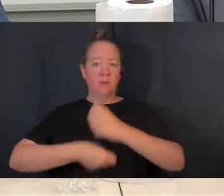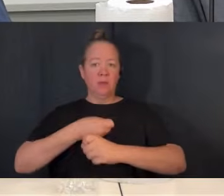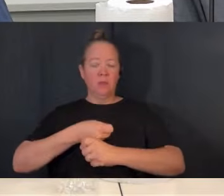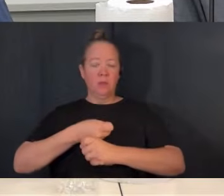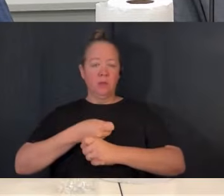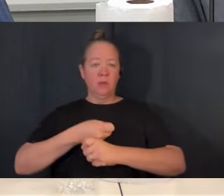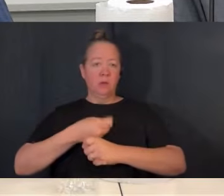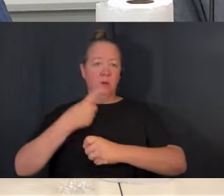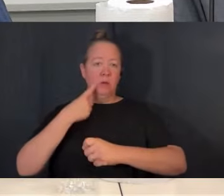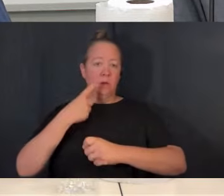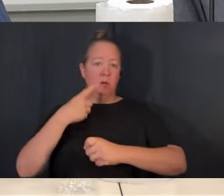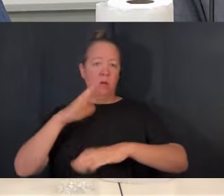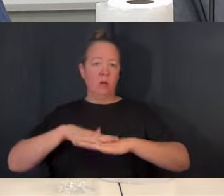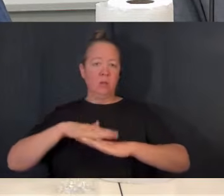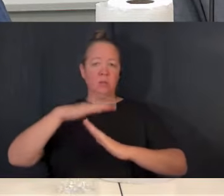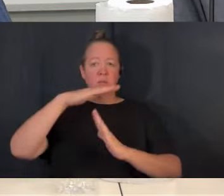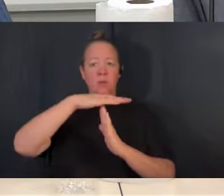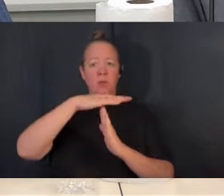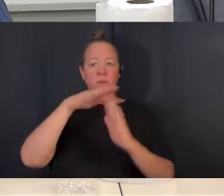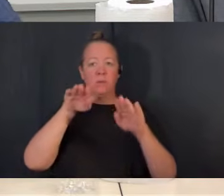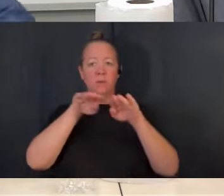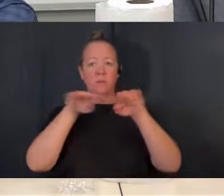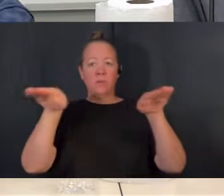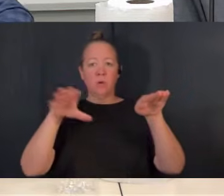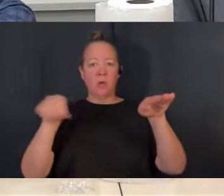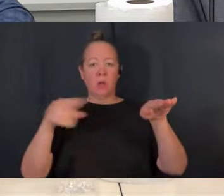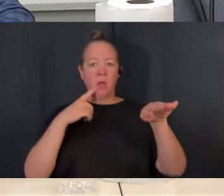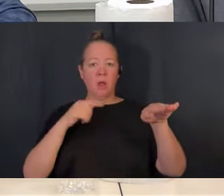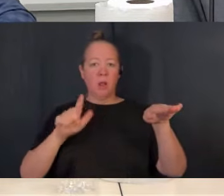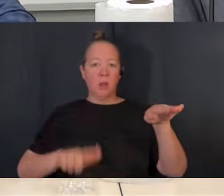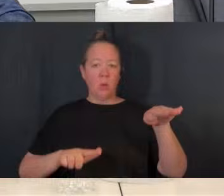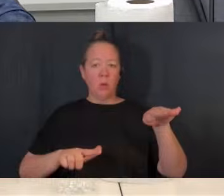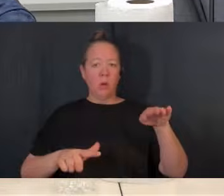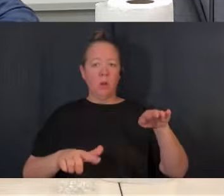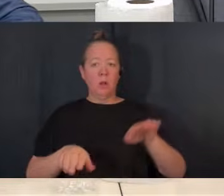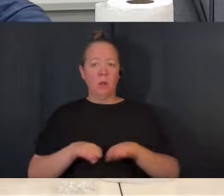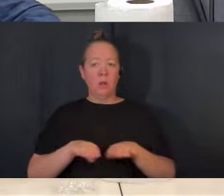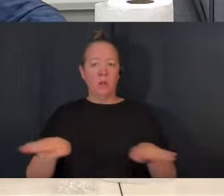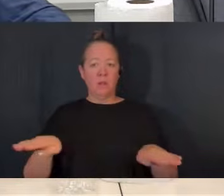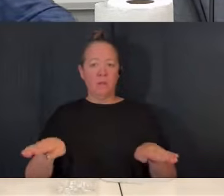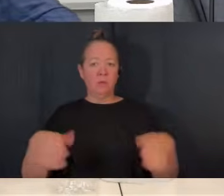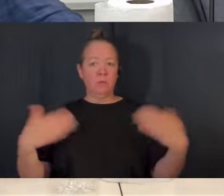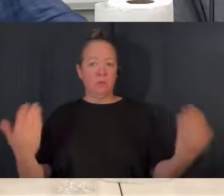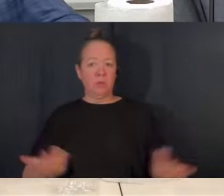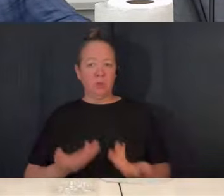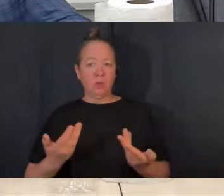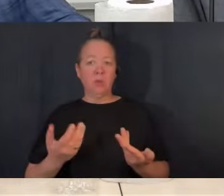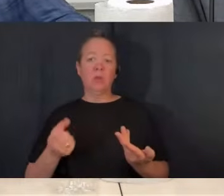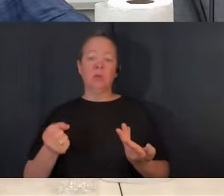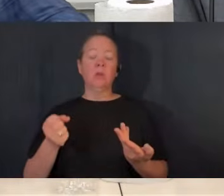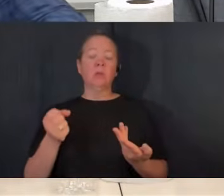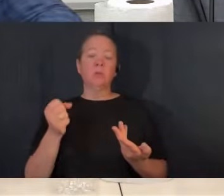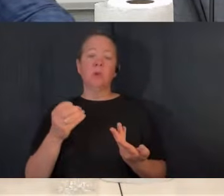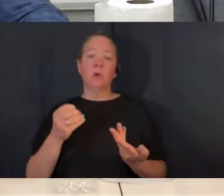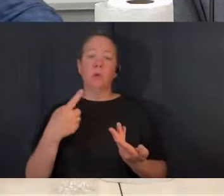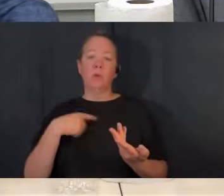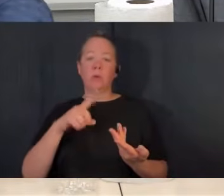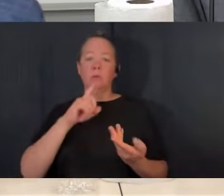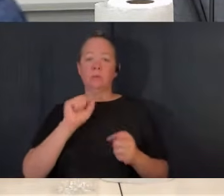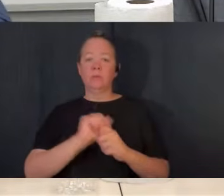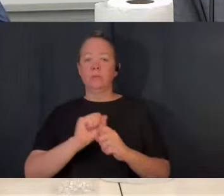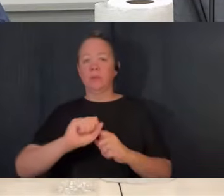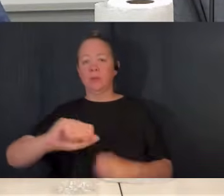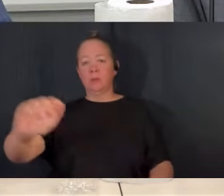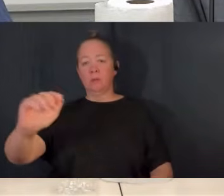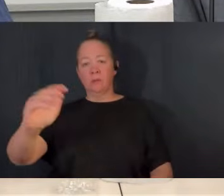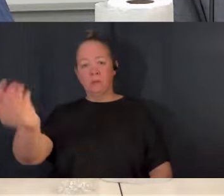level. So, yeah, we definitely welcome Ms. Barnhart to come here and work remotely just to kind of be